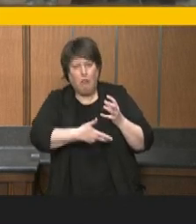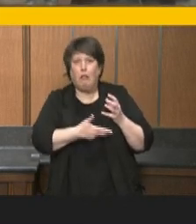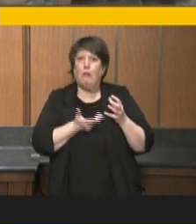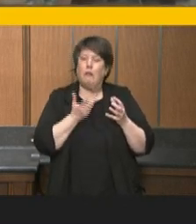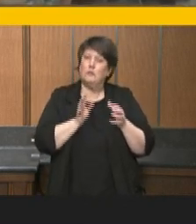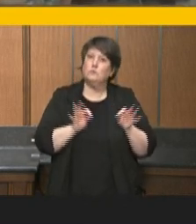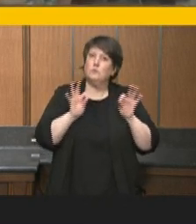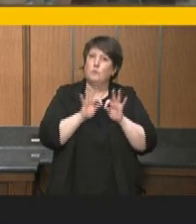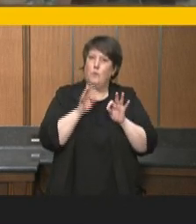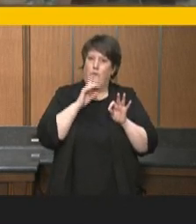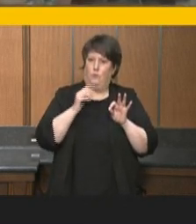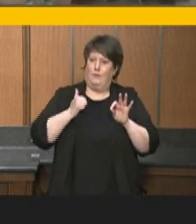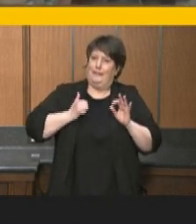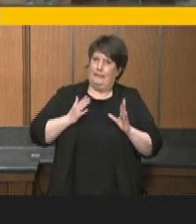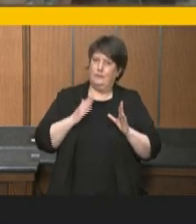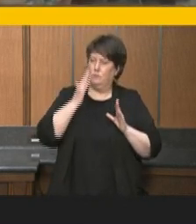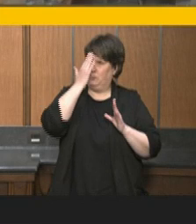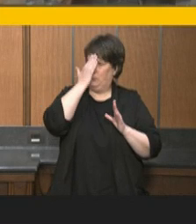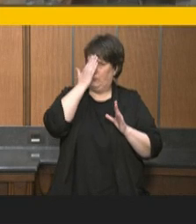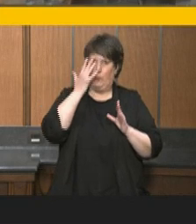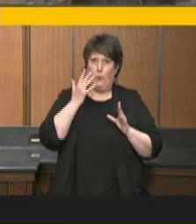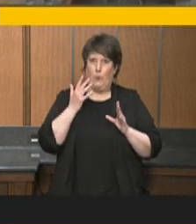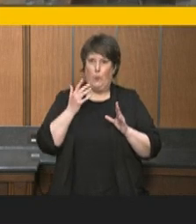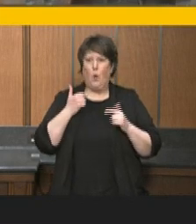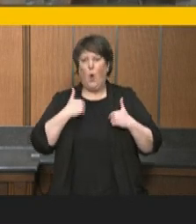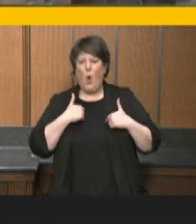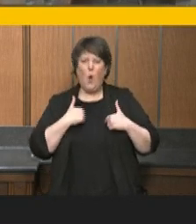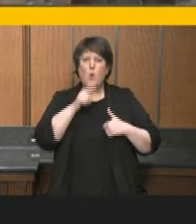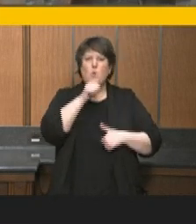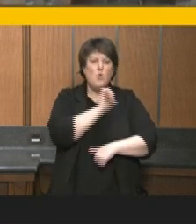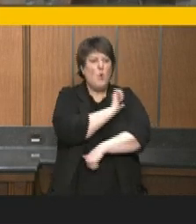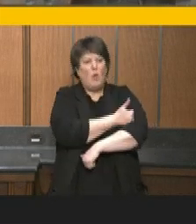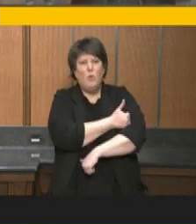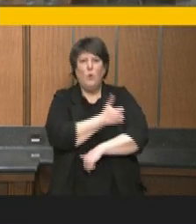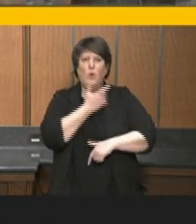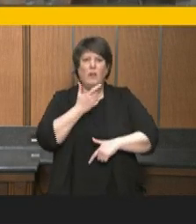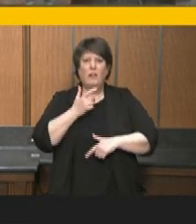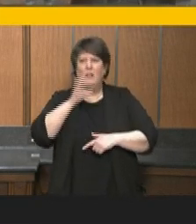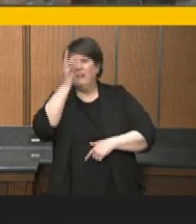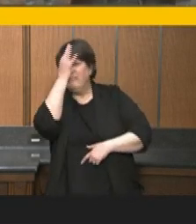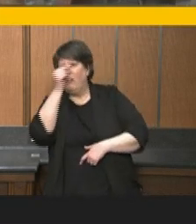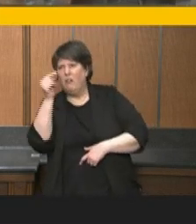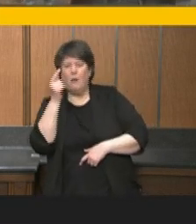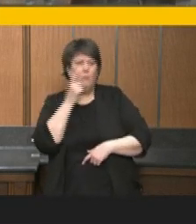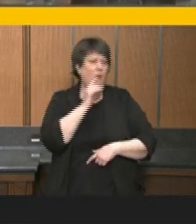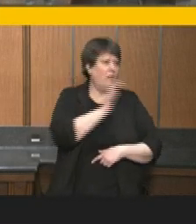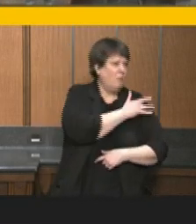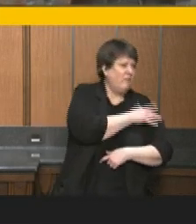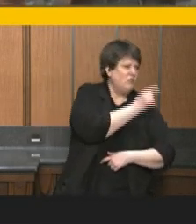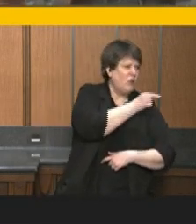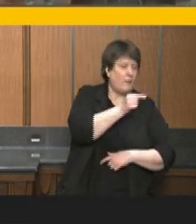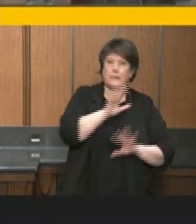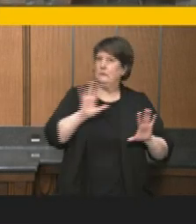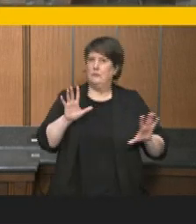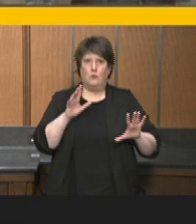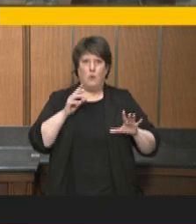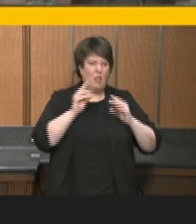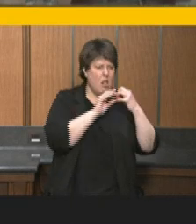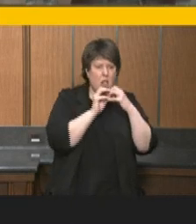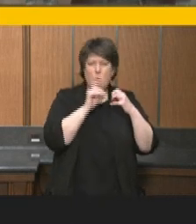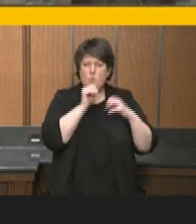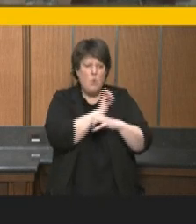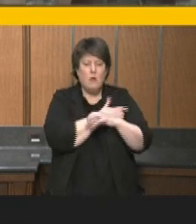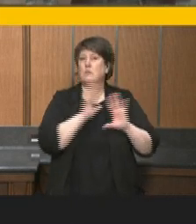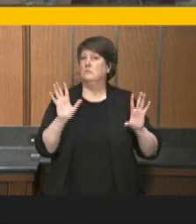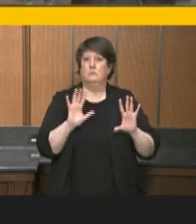understand that we are not going to be quibbling about federal-provincial jurisdiction, that the federal government understands that we need to play